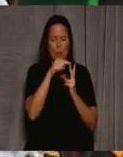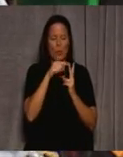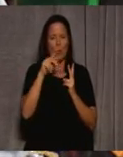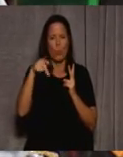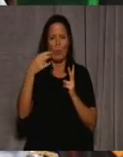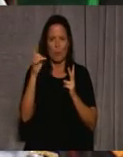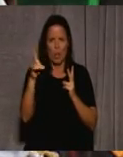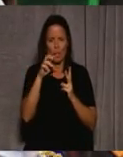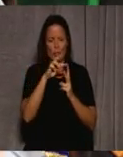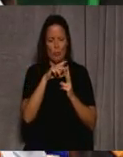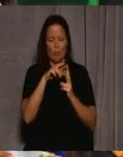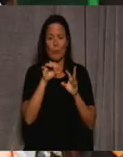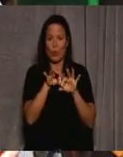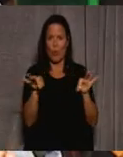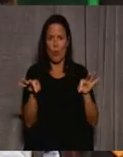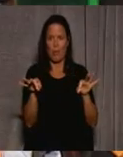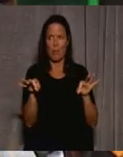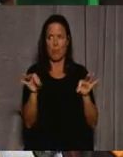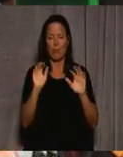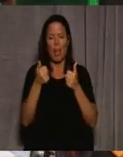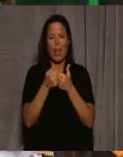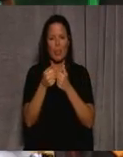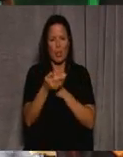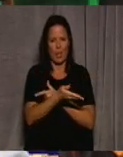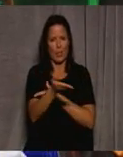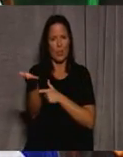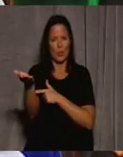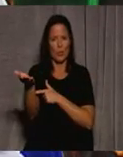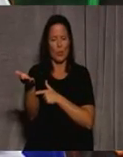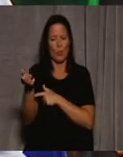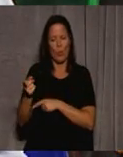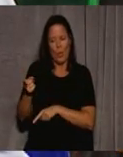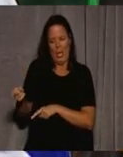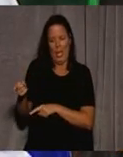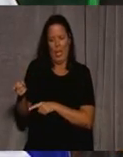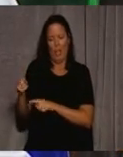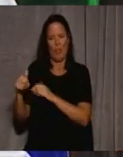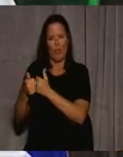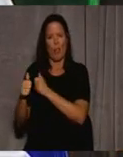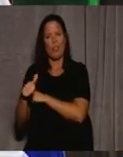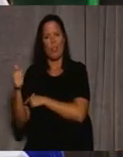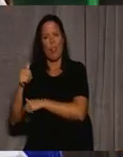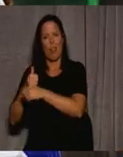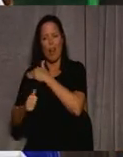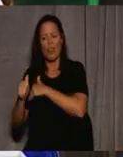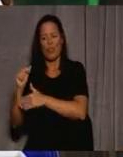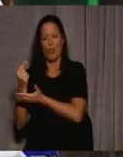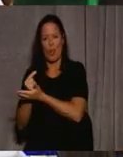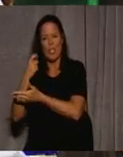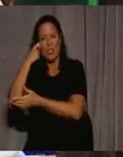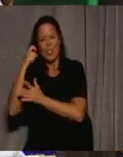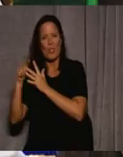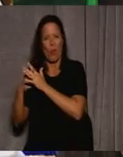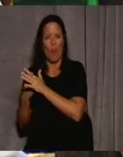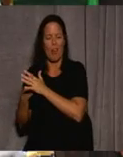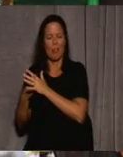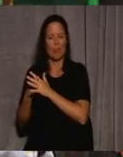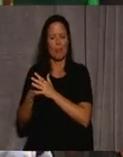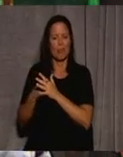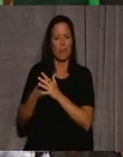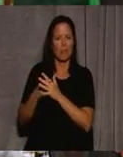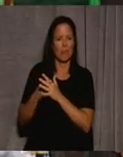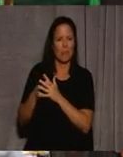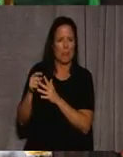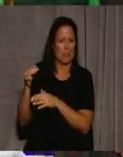degree. I challenge you of what he challenged those undergraduates just starting out,